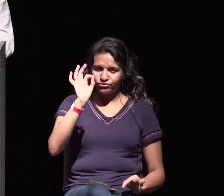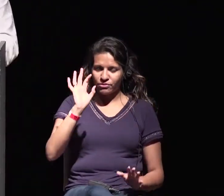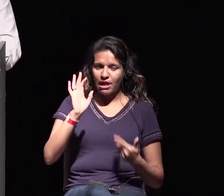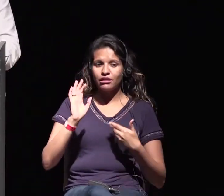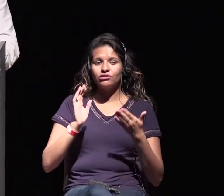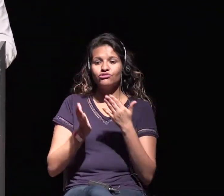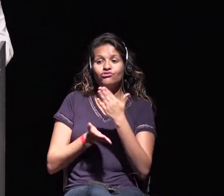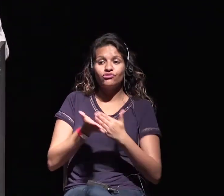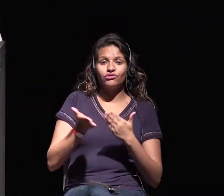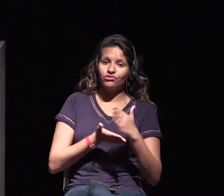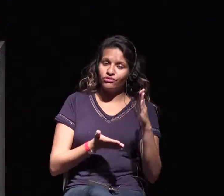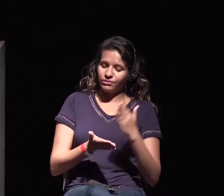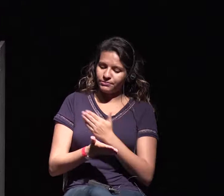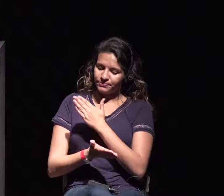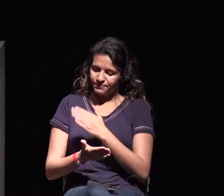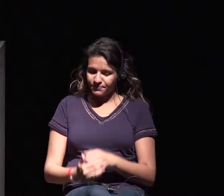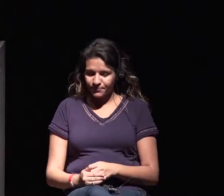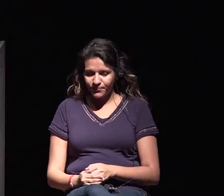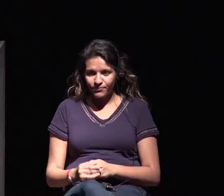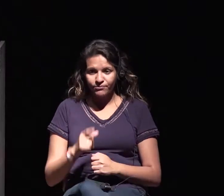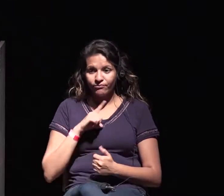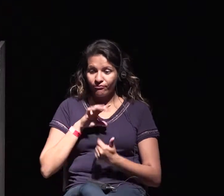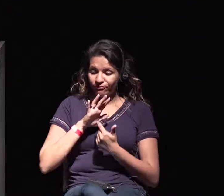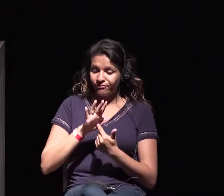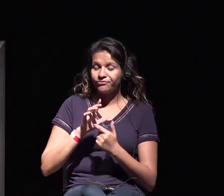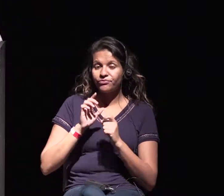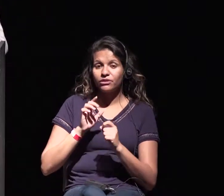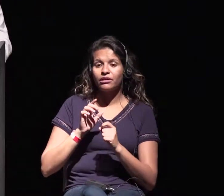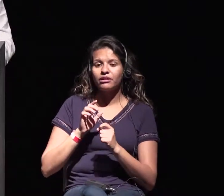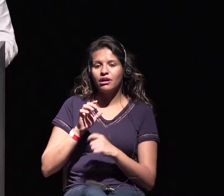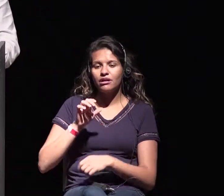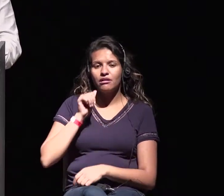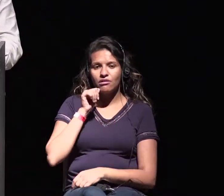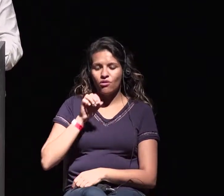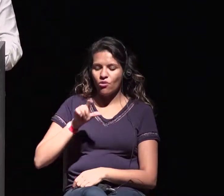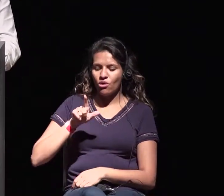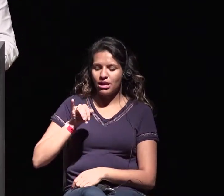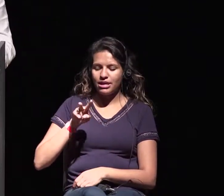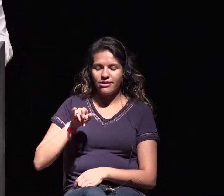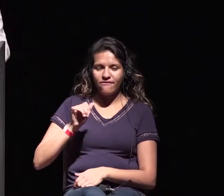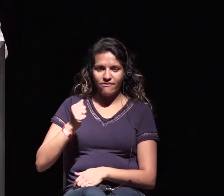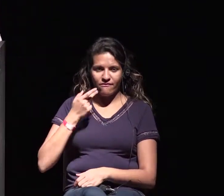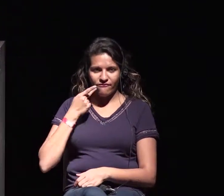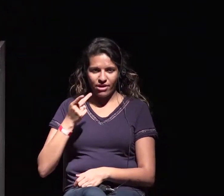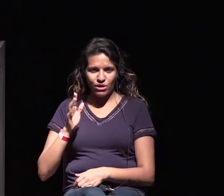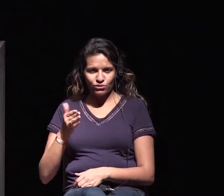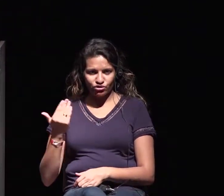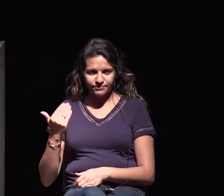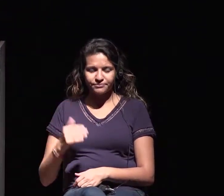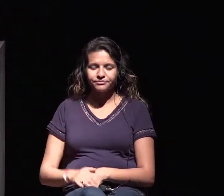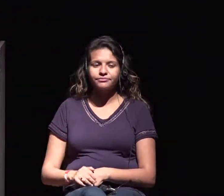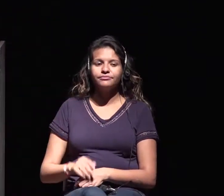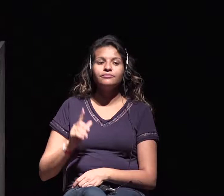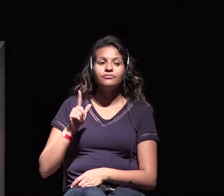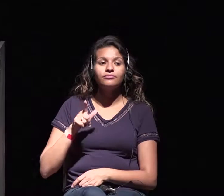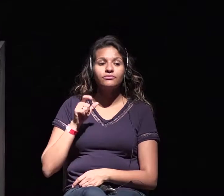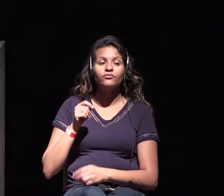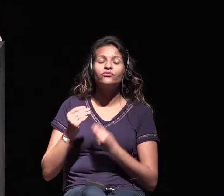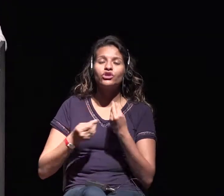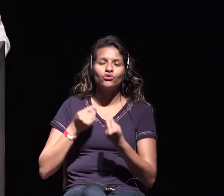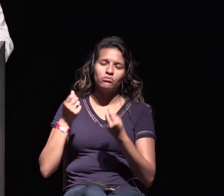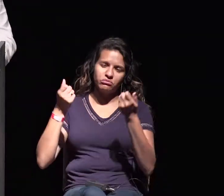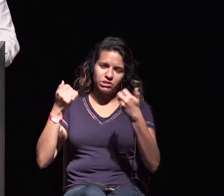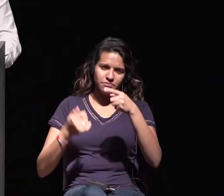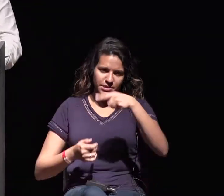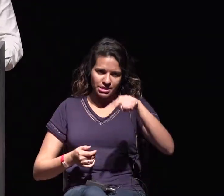the exhibition that Olivia just mentioned, and, give you a run-through about how it was articulated and organized